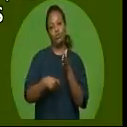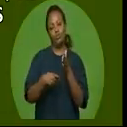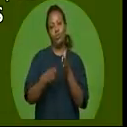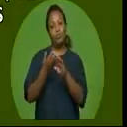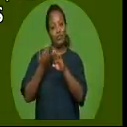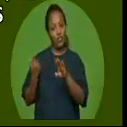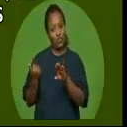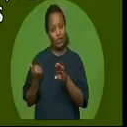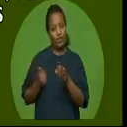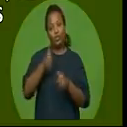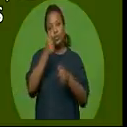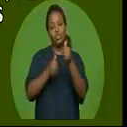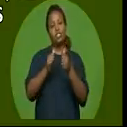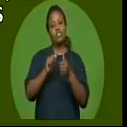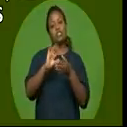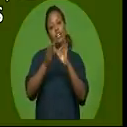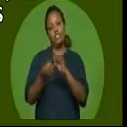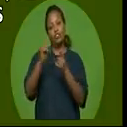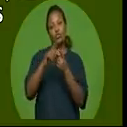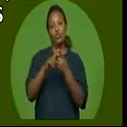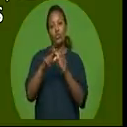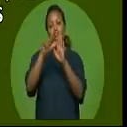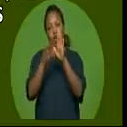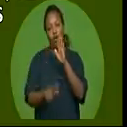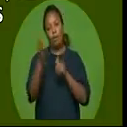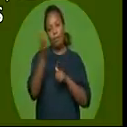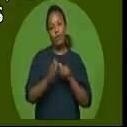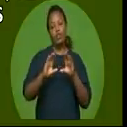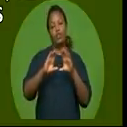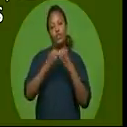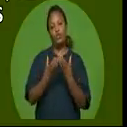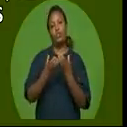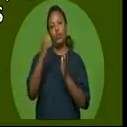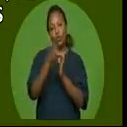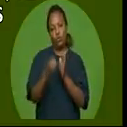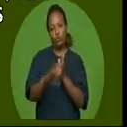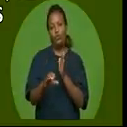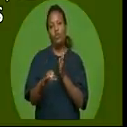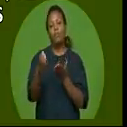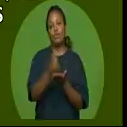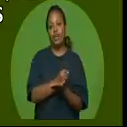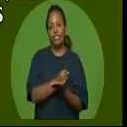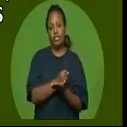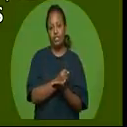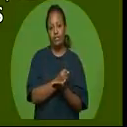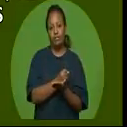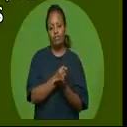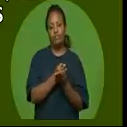output than before, which translates to a lower per unit cost of